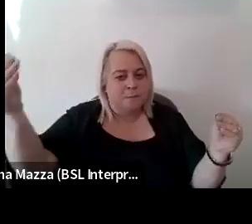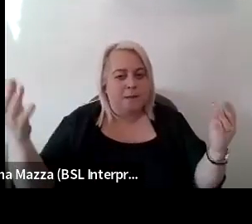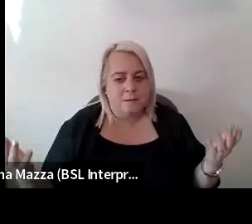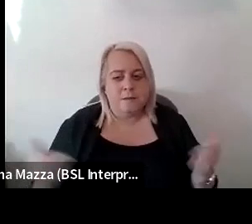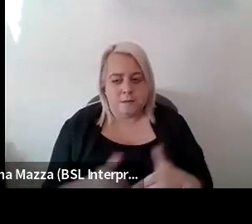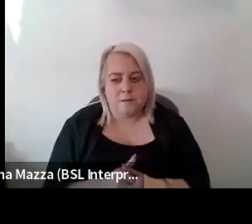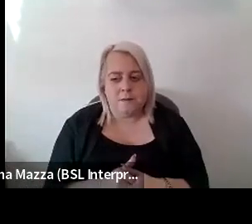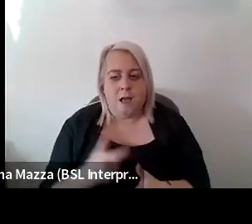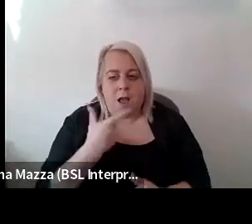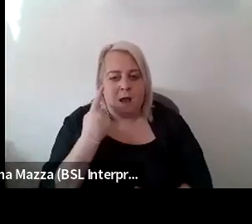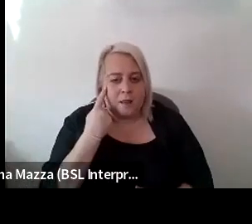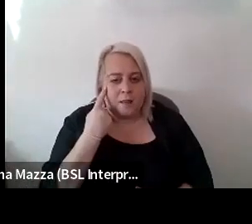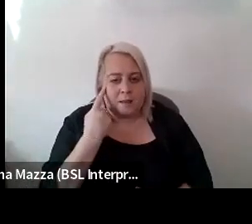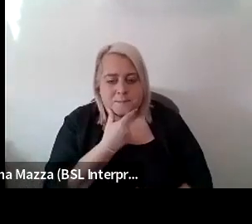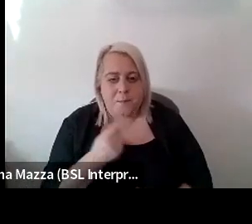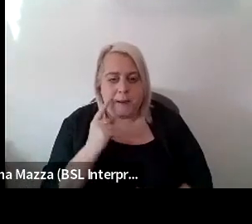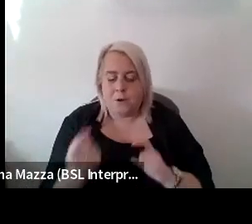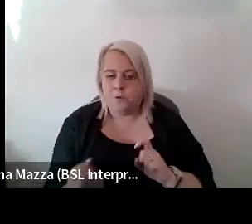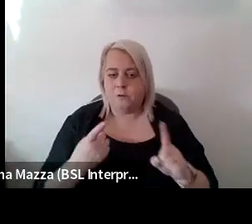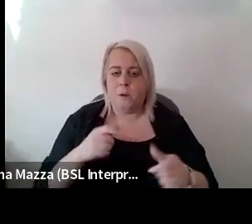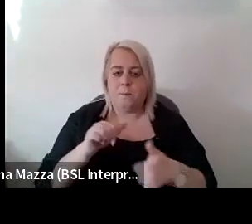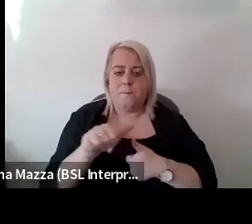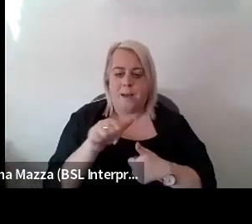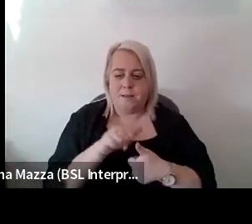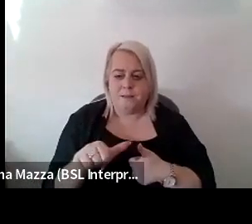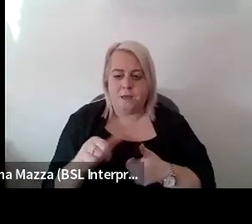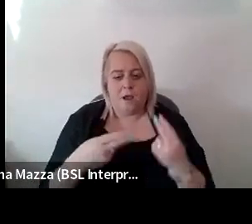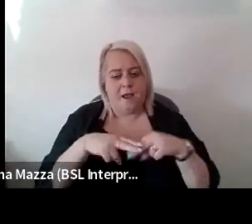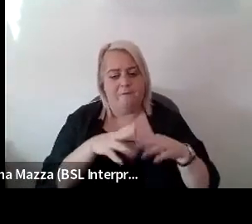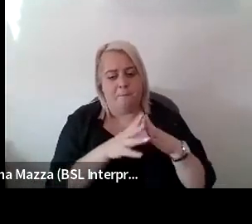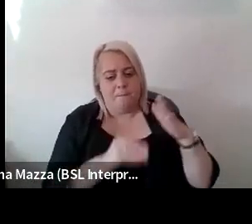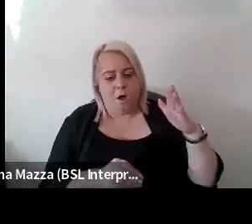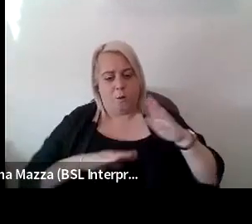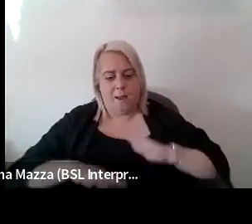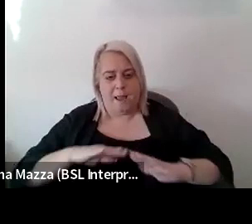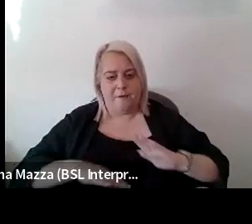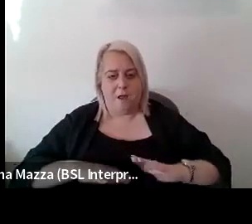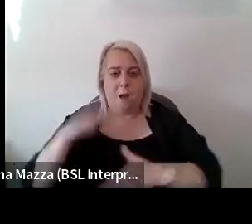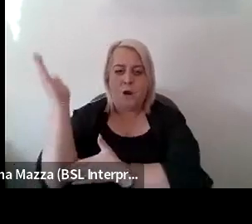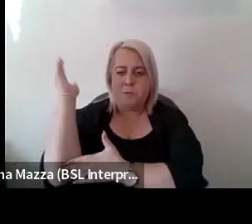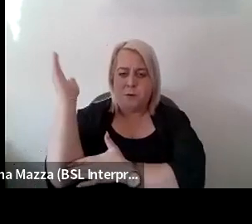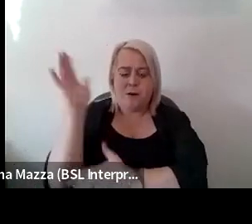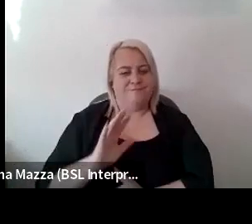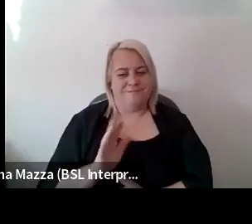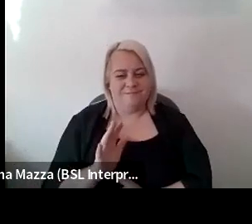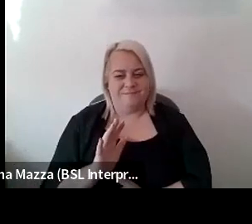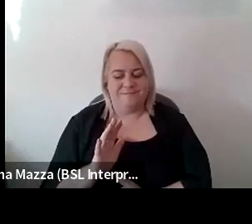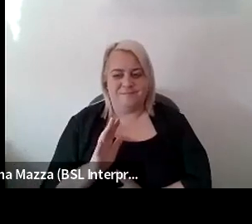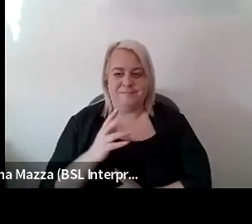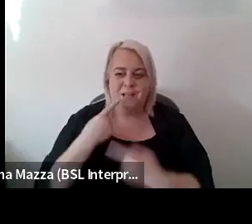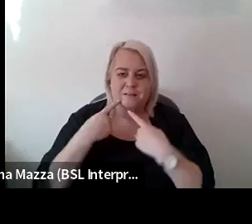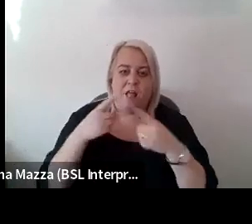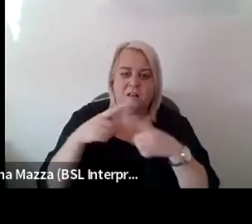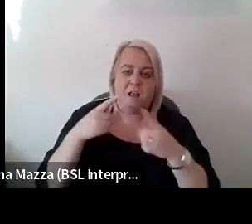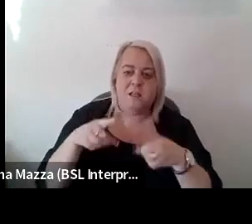people respond best to modeling behavior instead of being preached at. So for me at